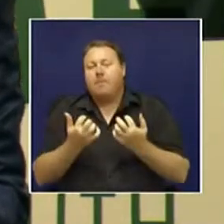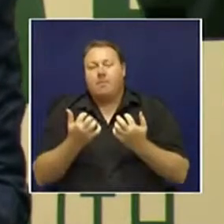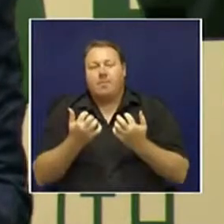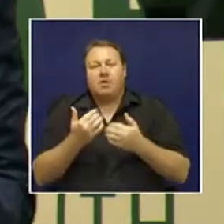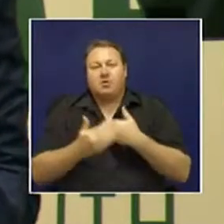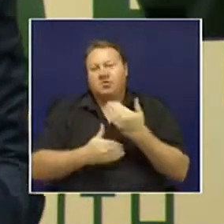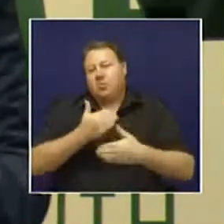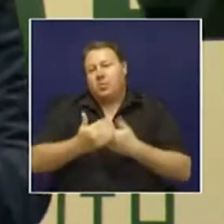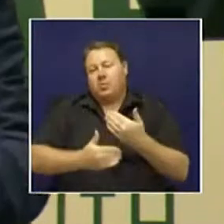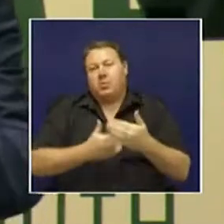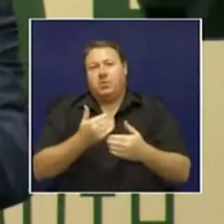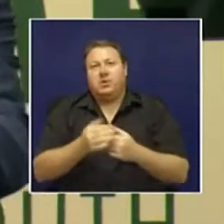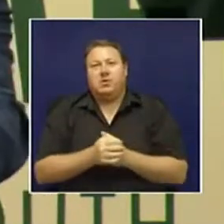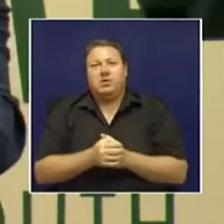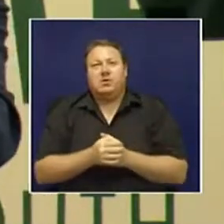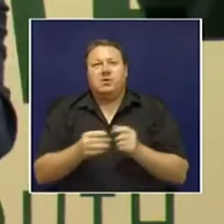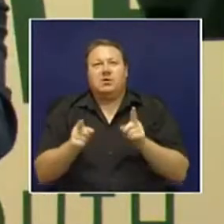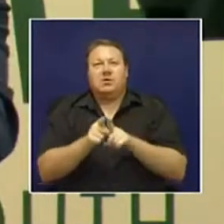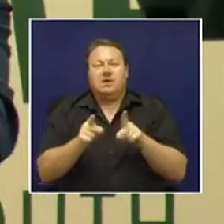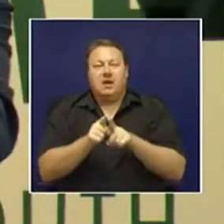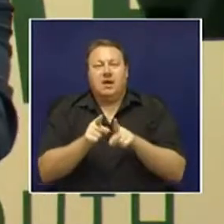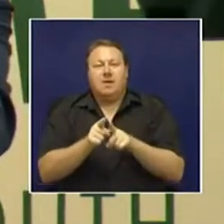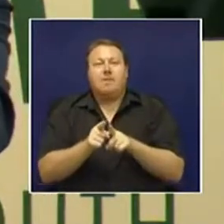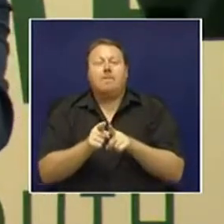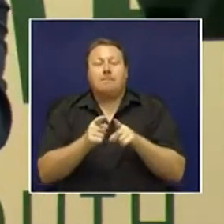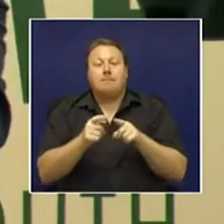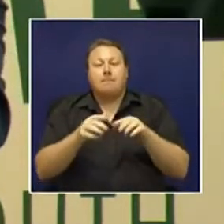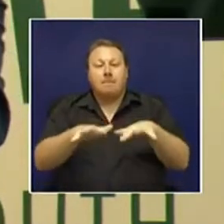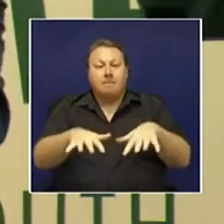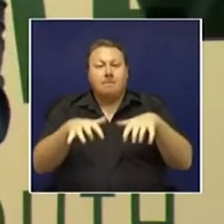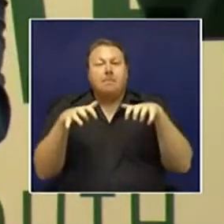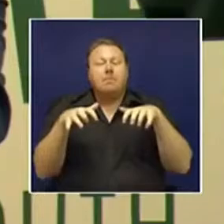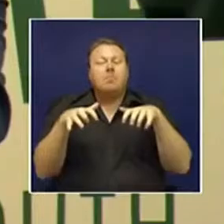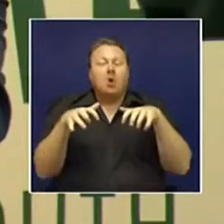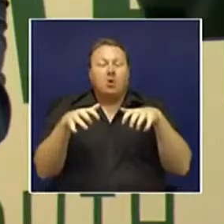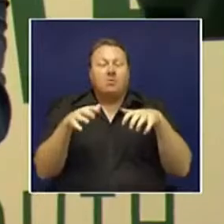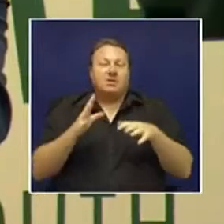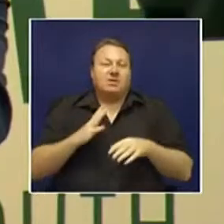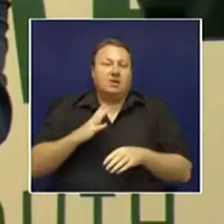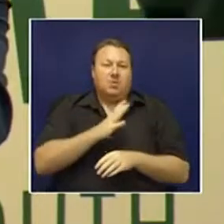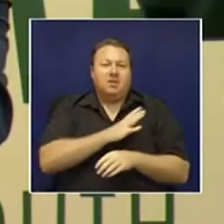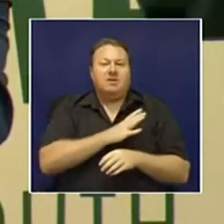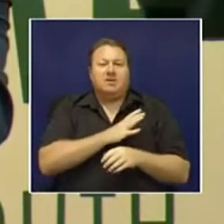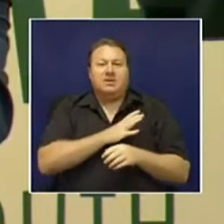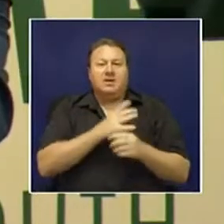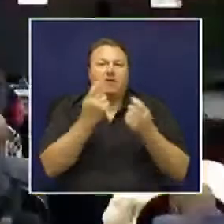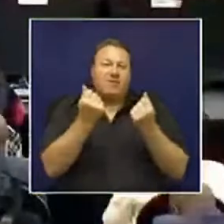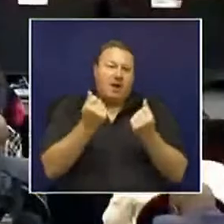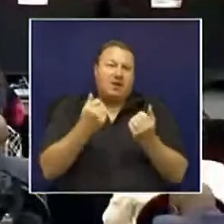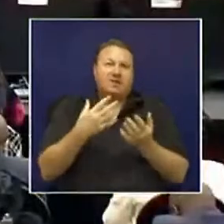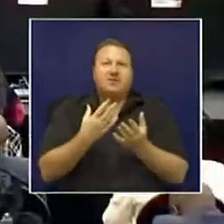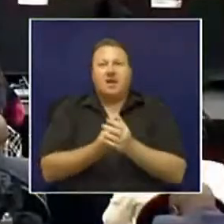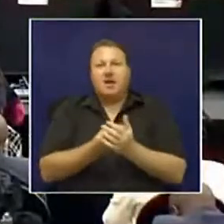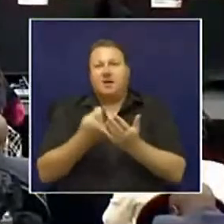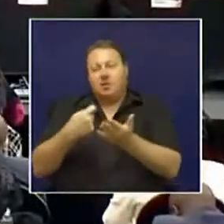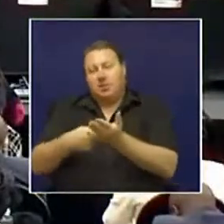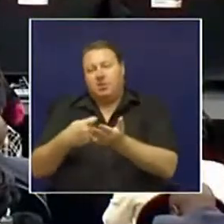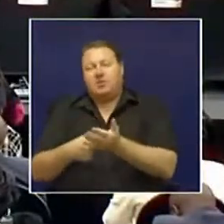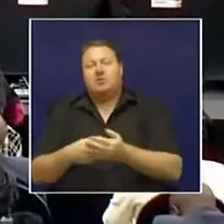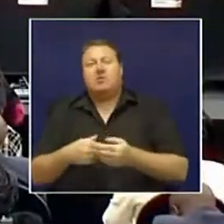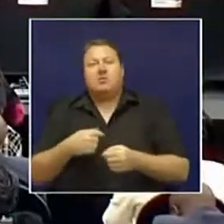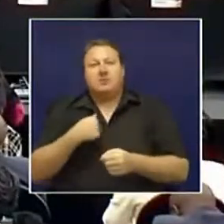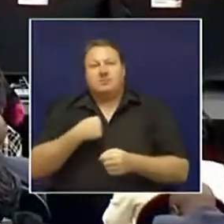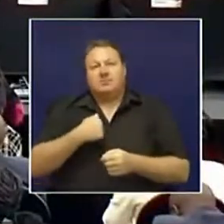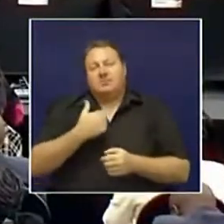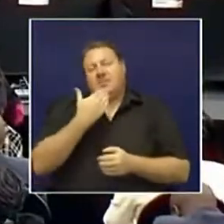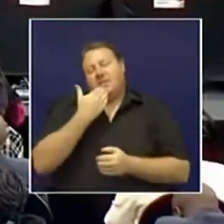Similarly to the parliamentary committees of finance and appropriation, I express my sincere appreciation.